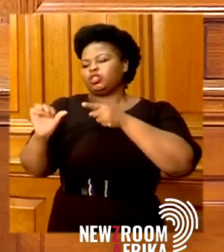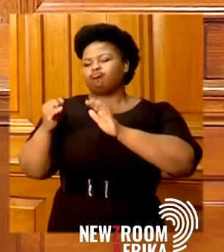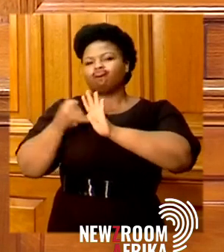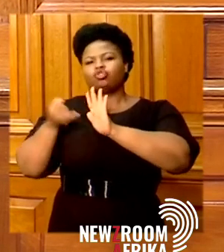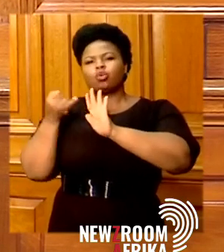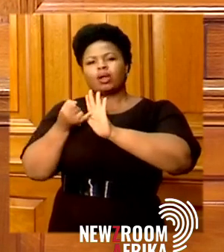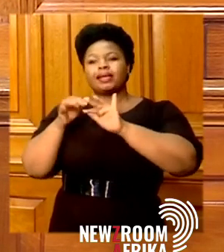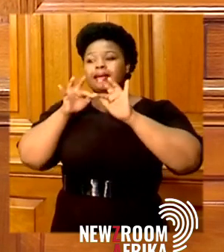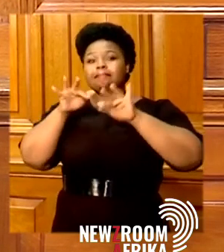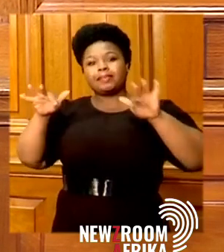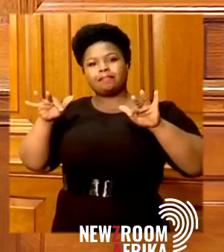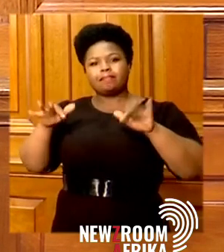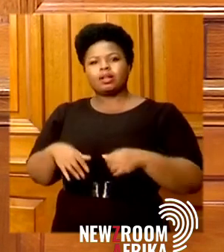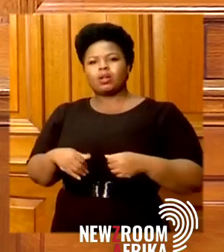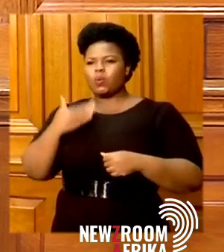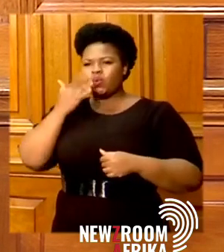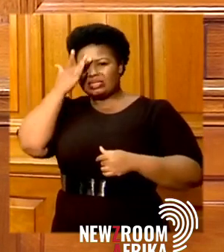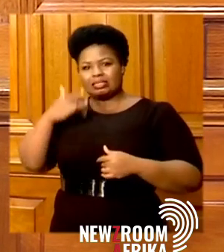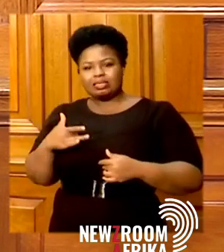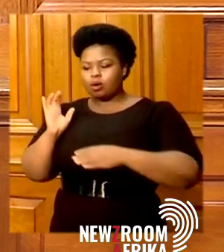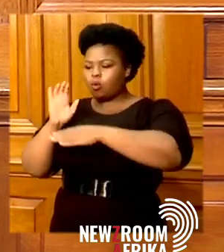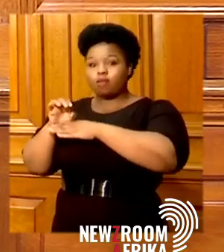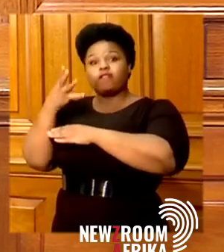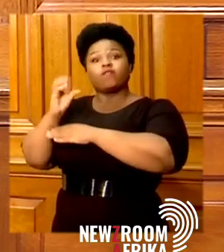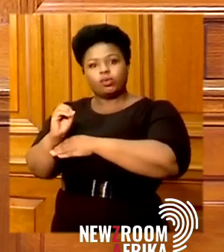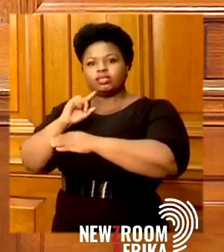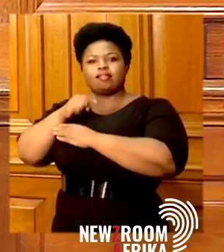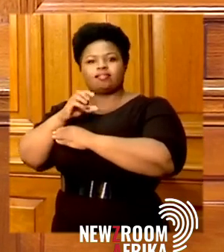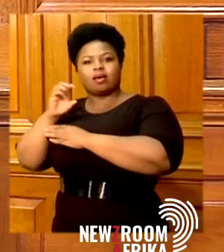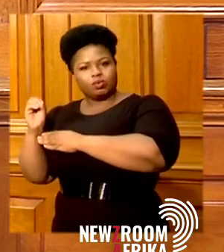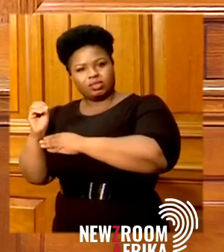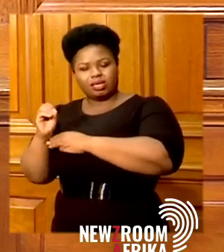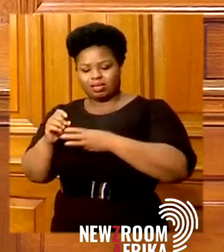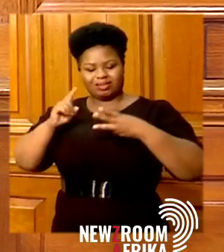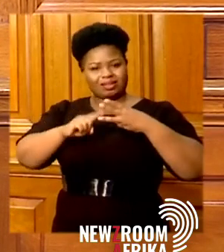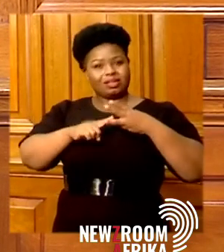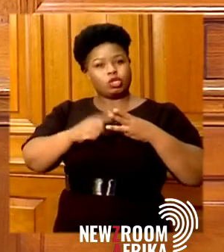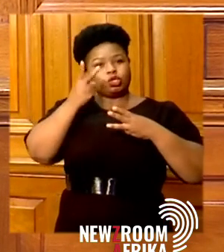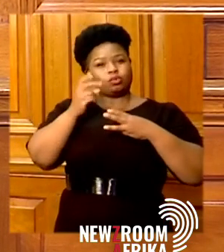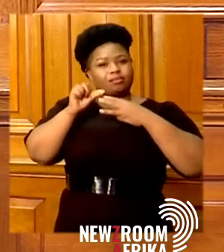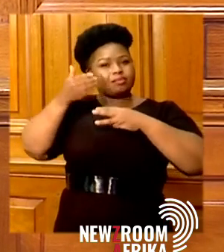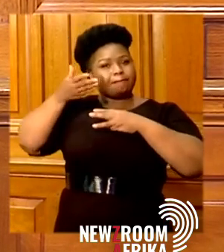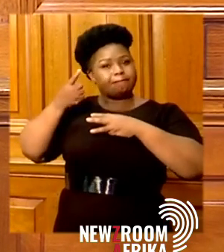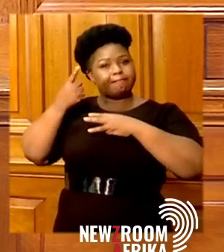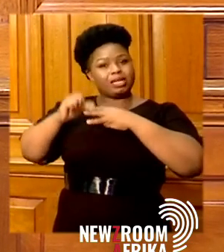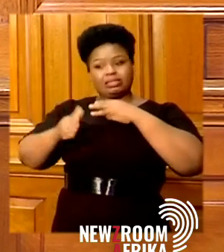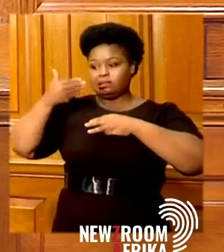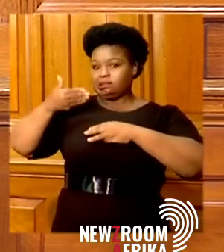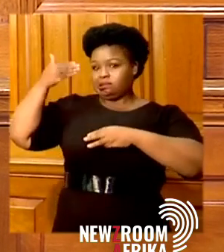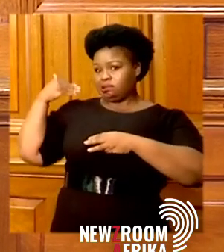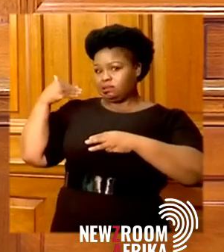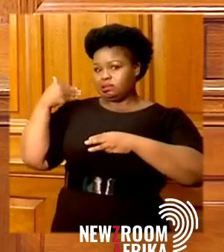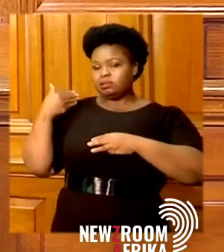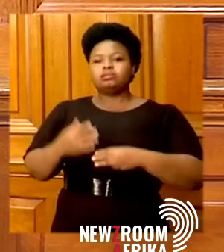recorded over 40,000 new cases. And a month before that, in the last week of December,